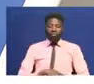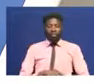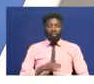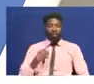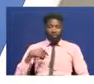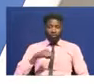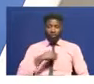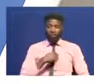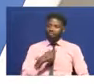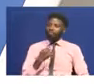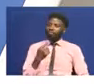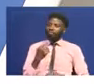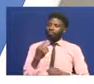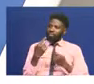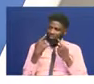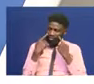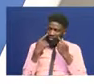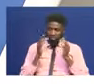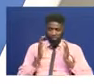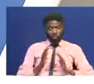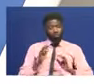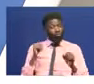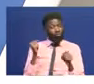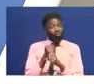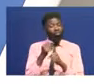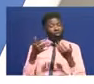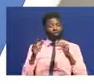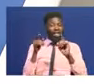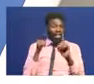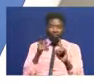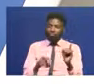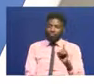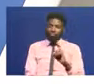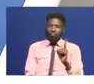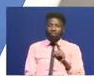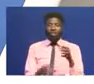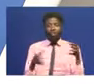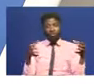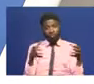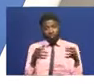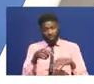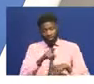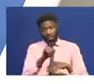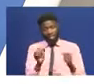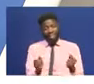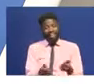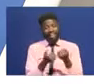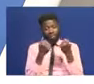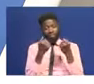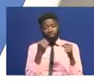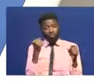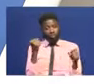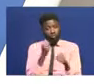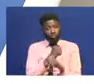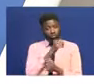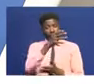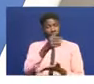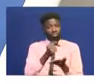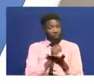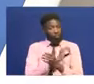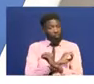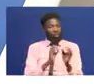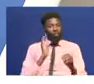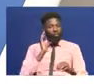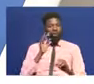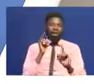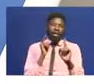lightly. Nobody's going to lose a job, and that is the objective. Even those who are not absorbed are going to end up being either transited into other arms of public